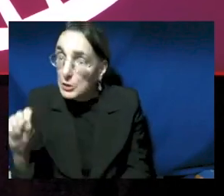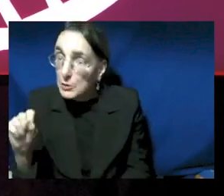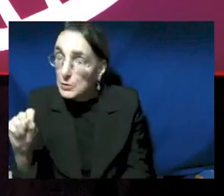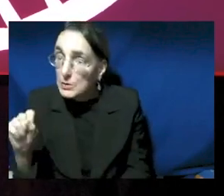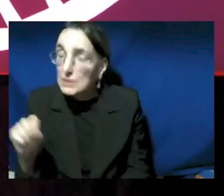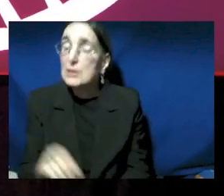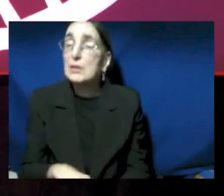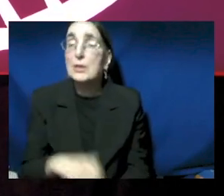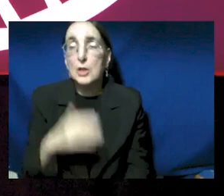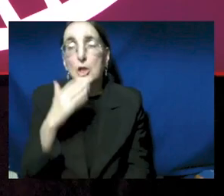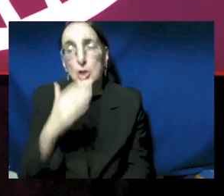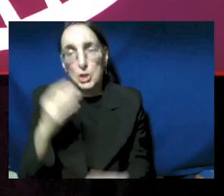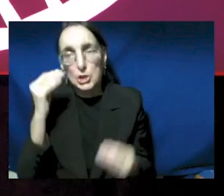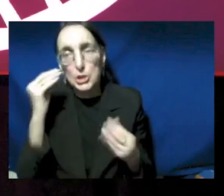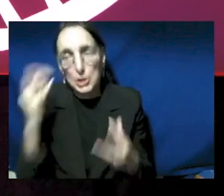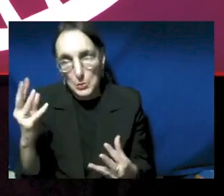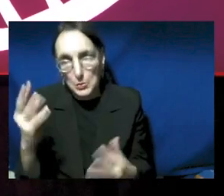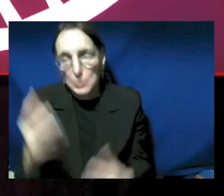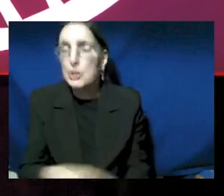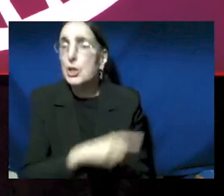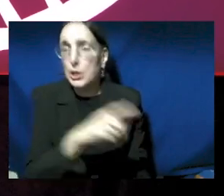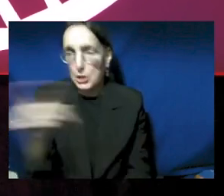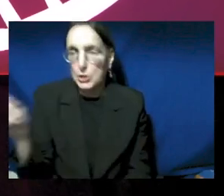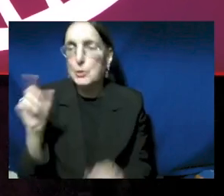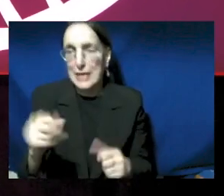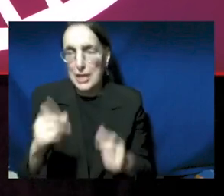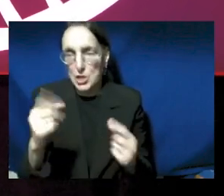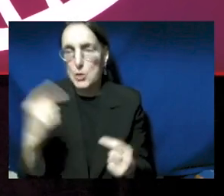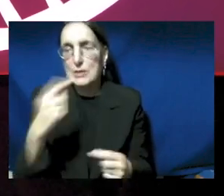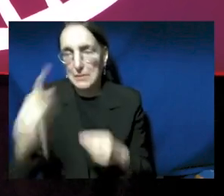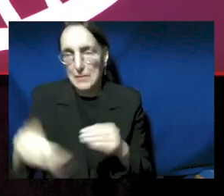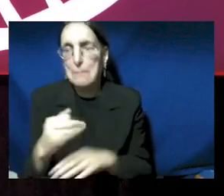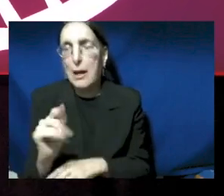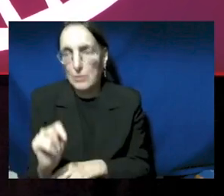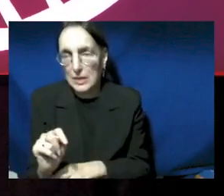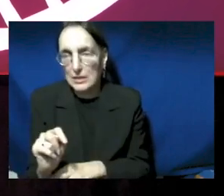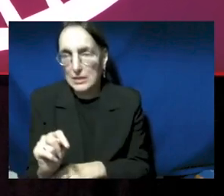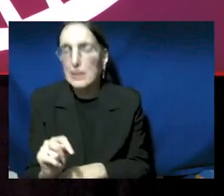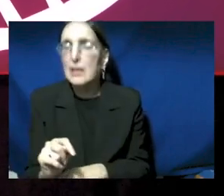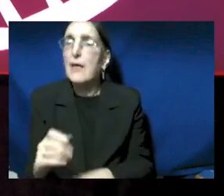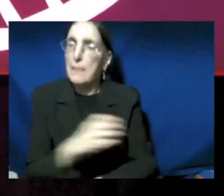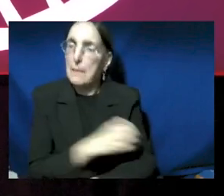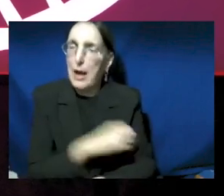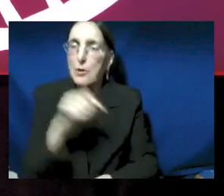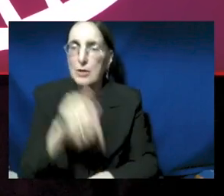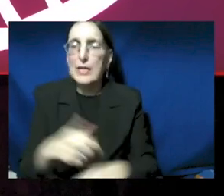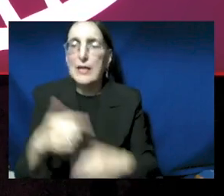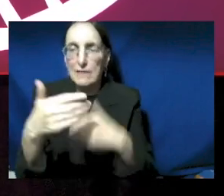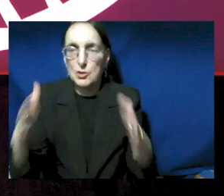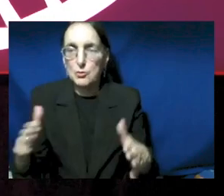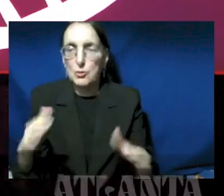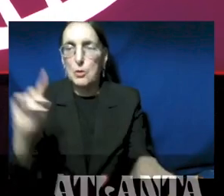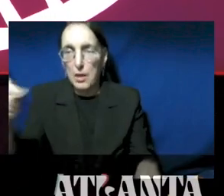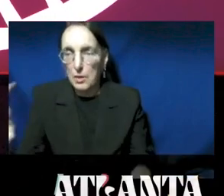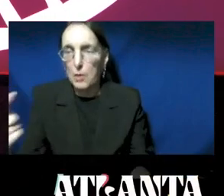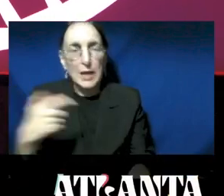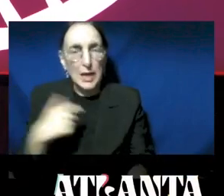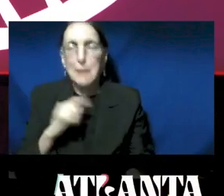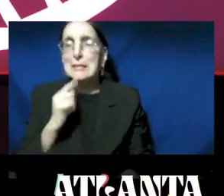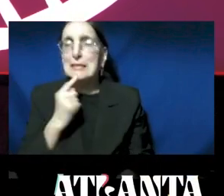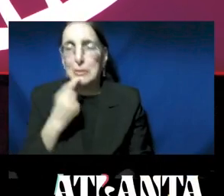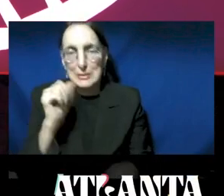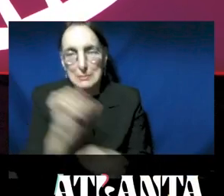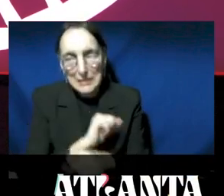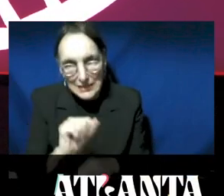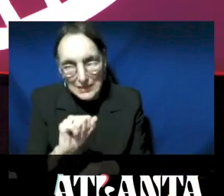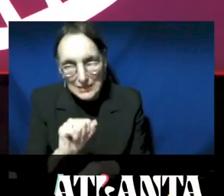The good news is that you can do something about it. That the power in this room alone, and I am serious about this, that